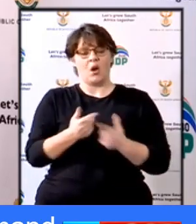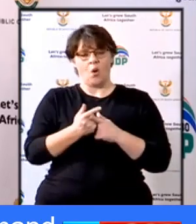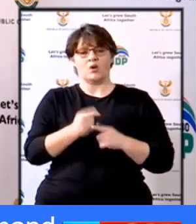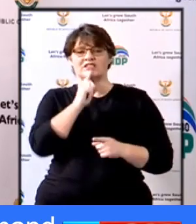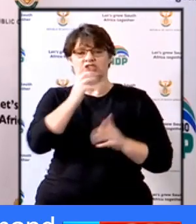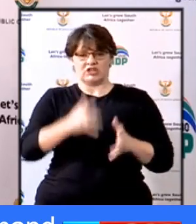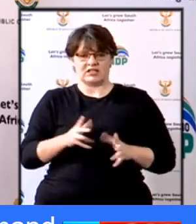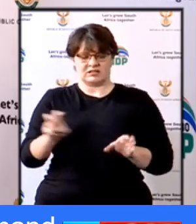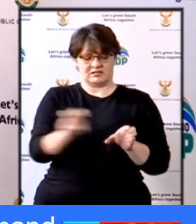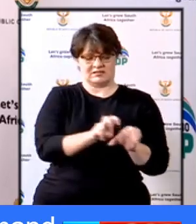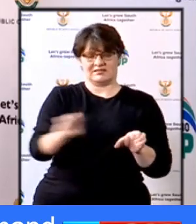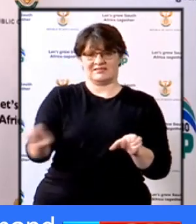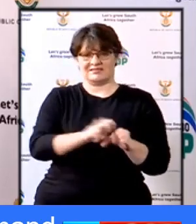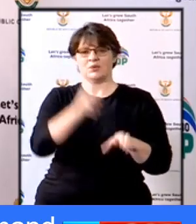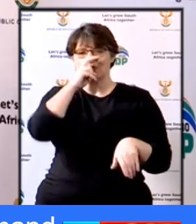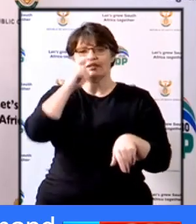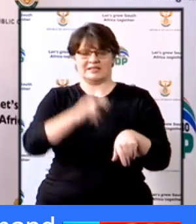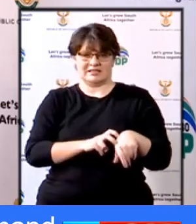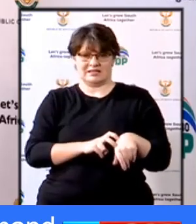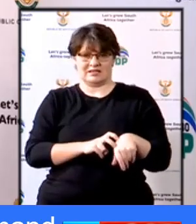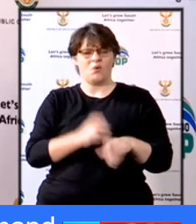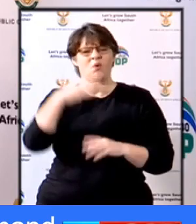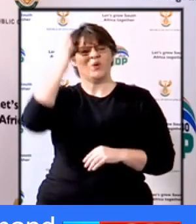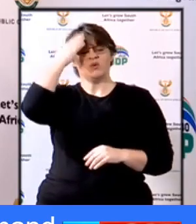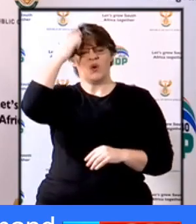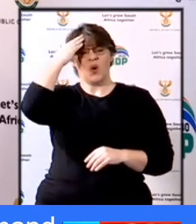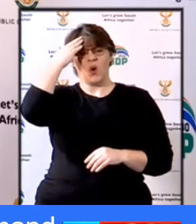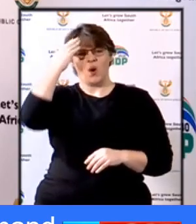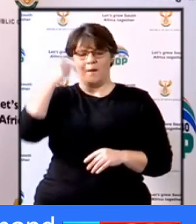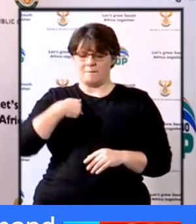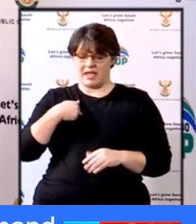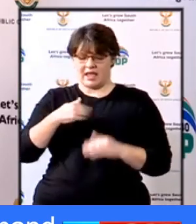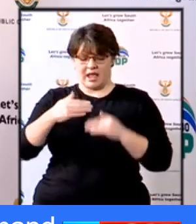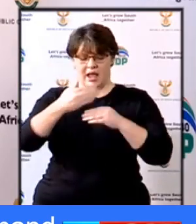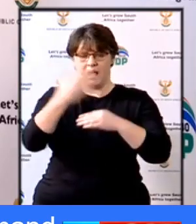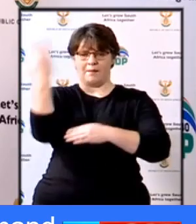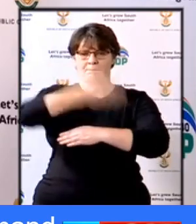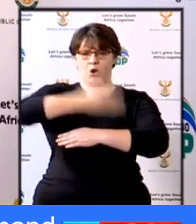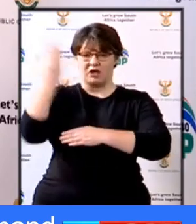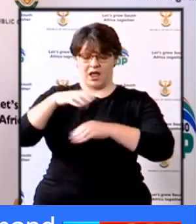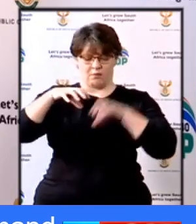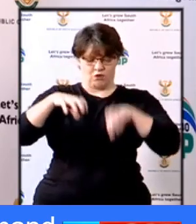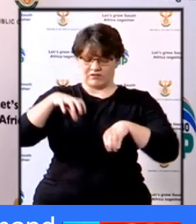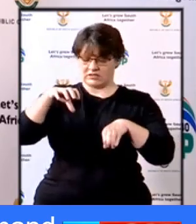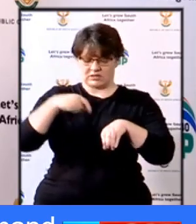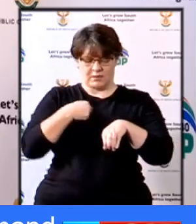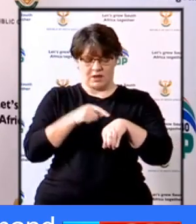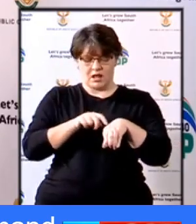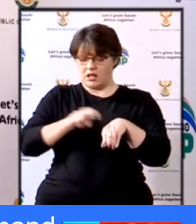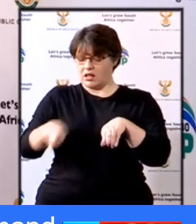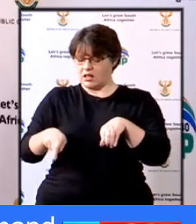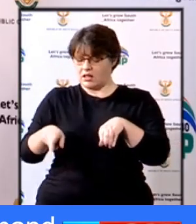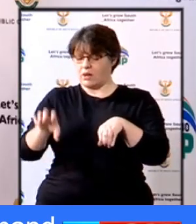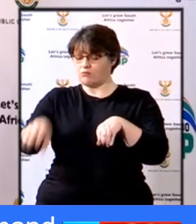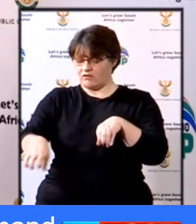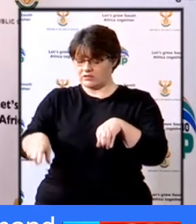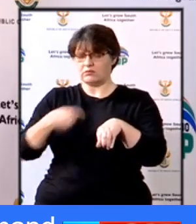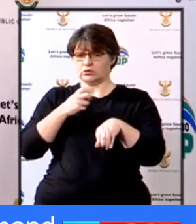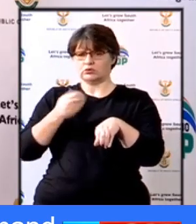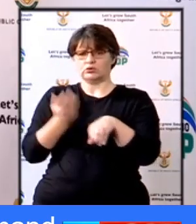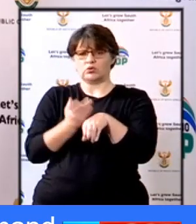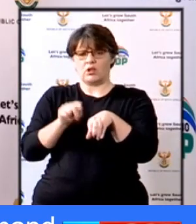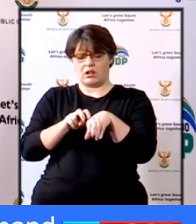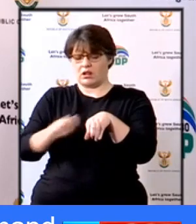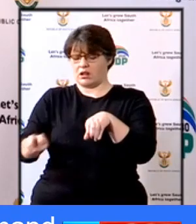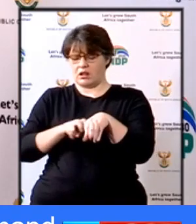teachers. As we know, some of them live at the border of provinces and they have to commute pretty much